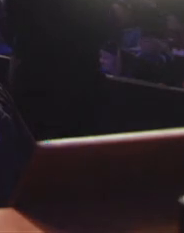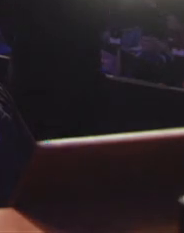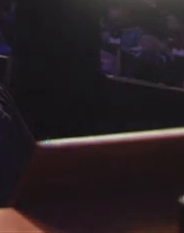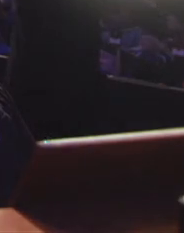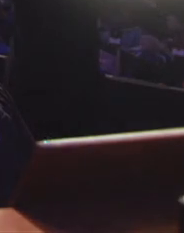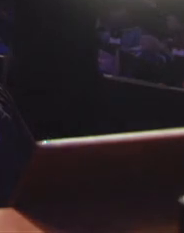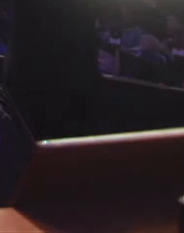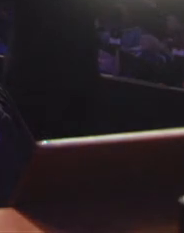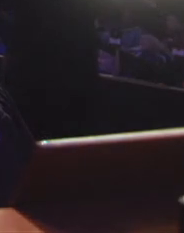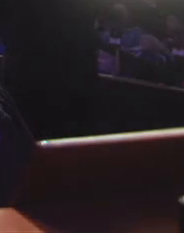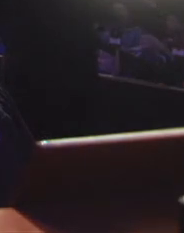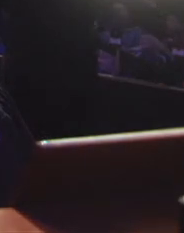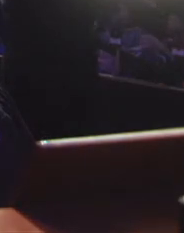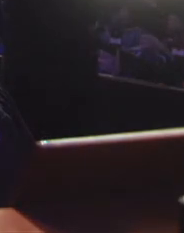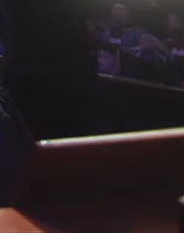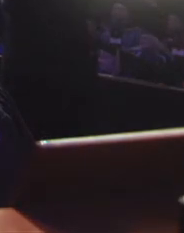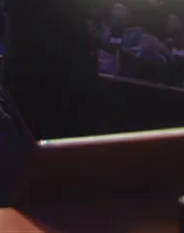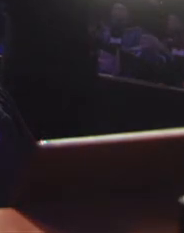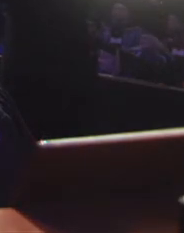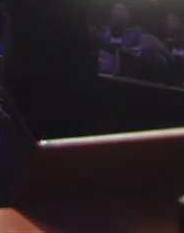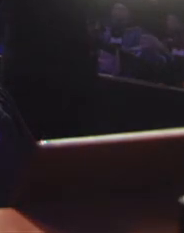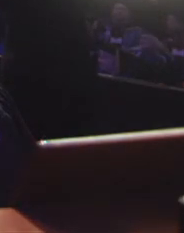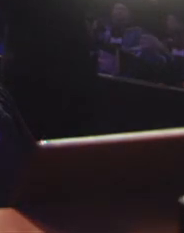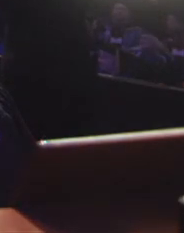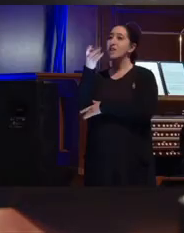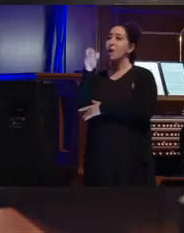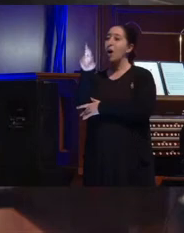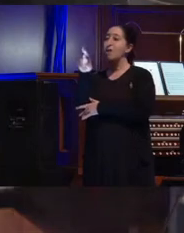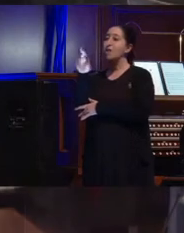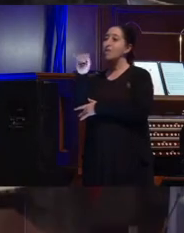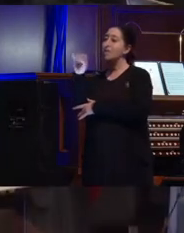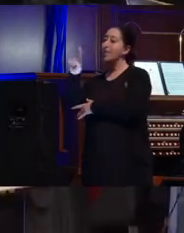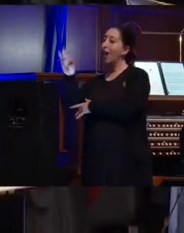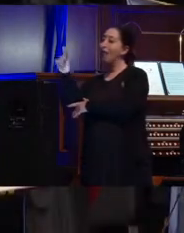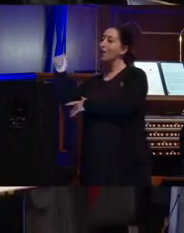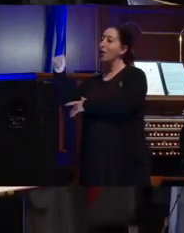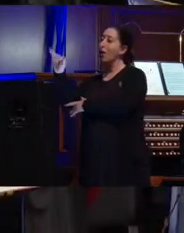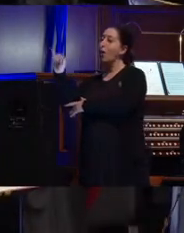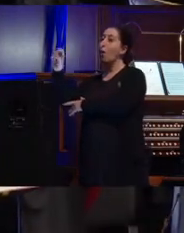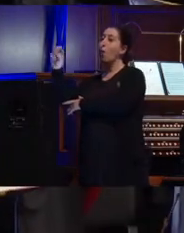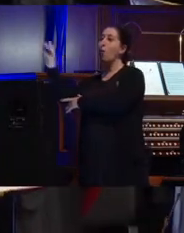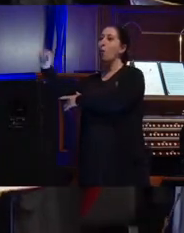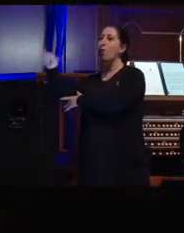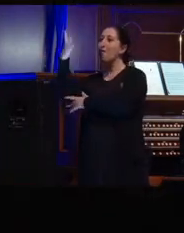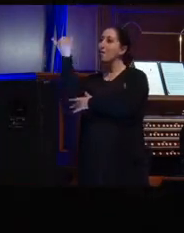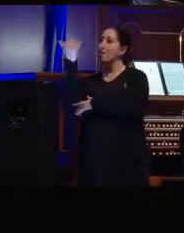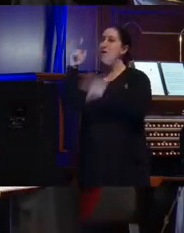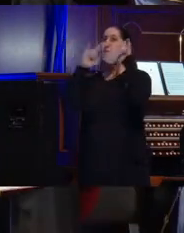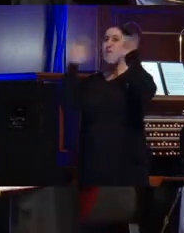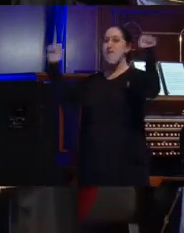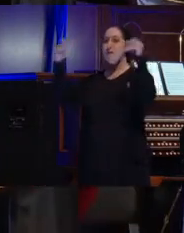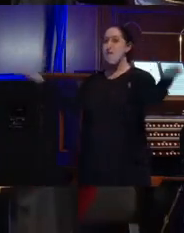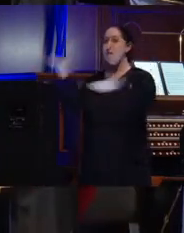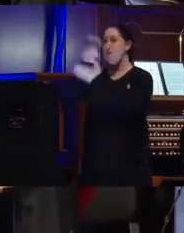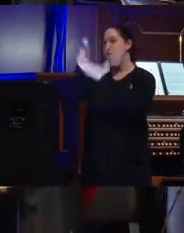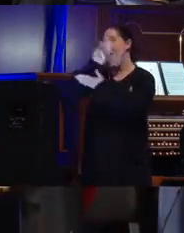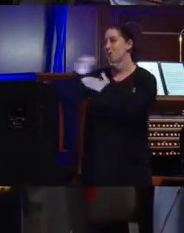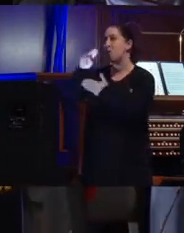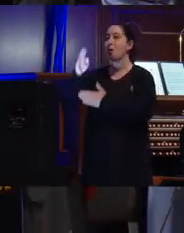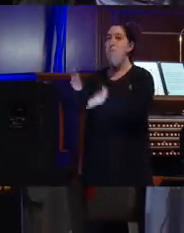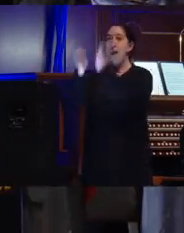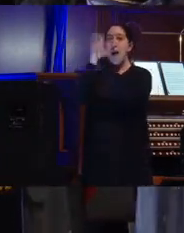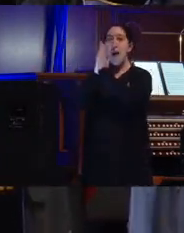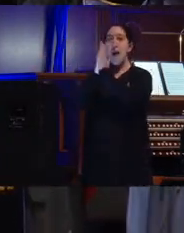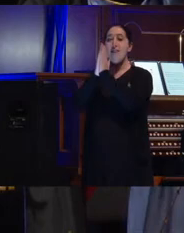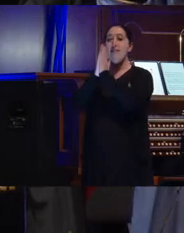Welcome to the installation ceremony of Dr. Santanjay Ono, the 15th president of the University of Michigan. At this time, we ask that